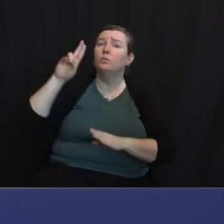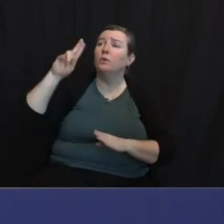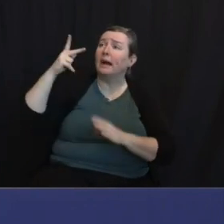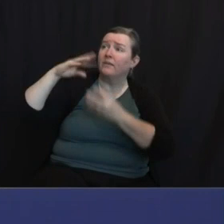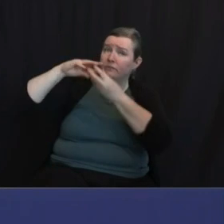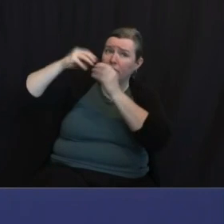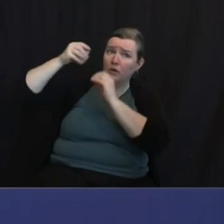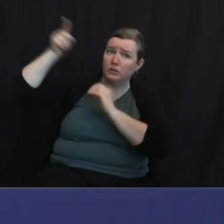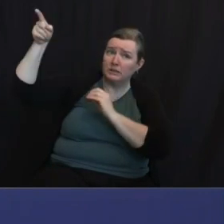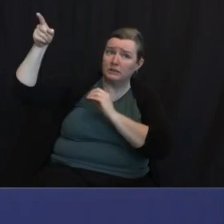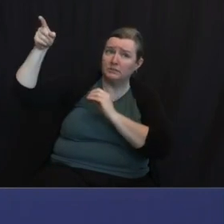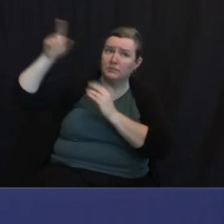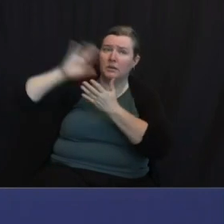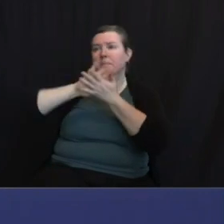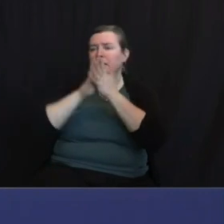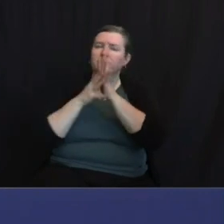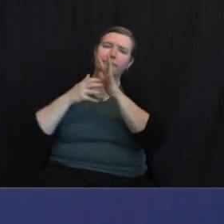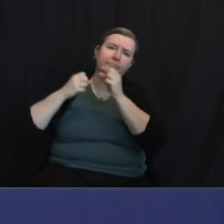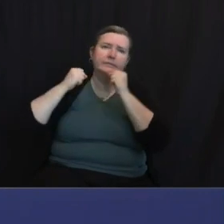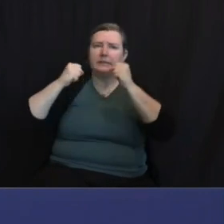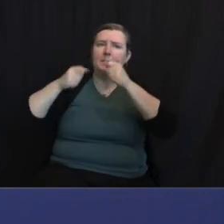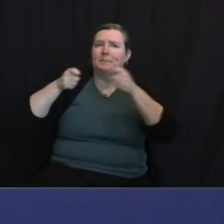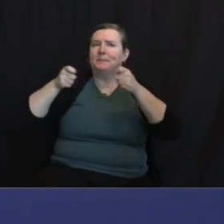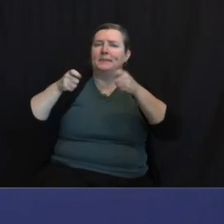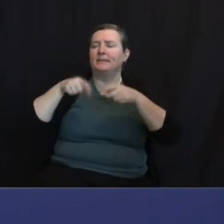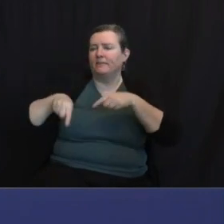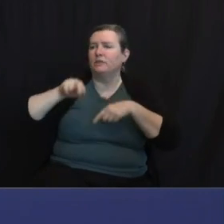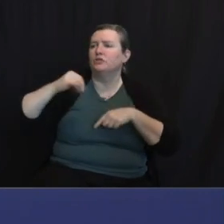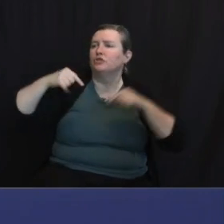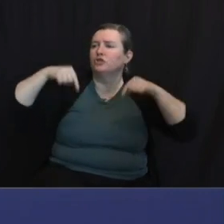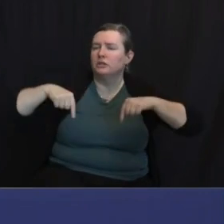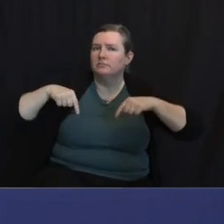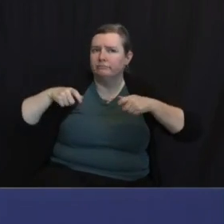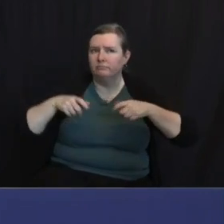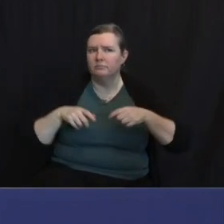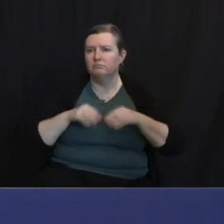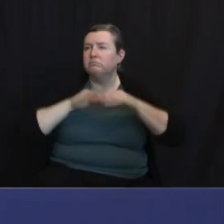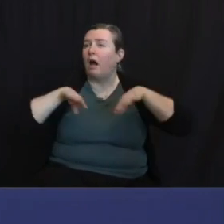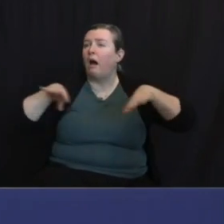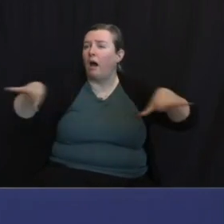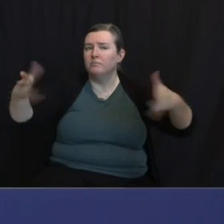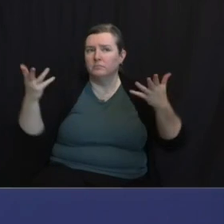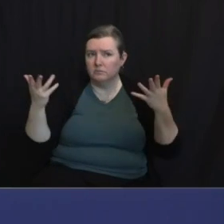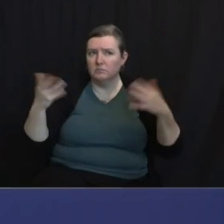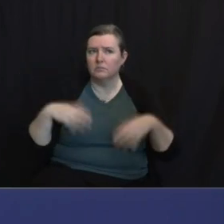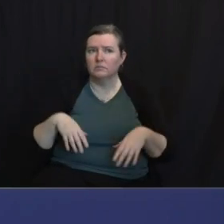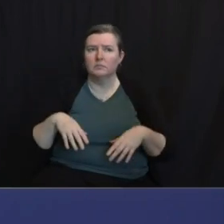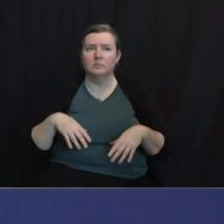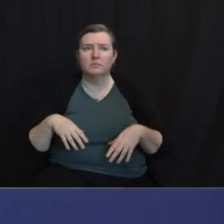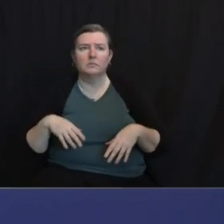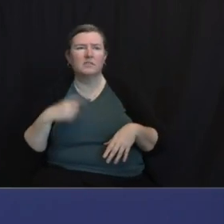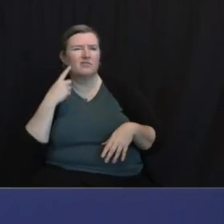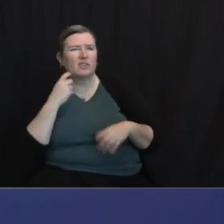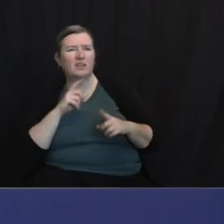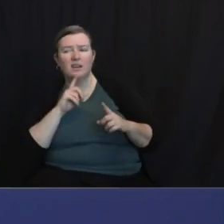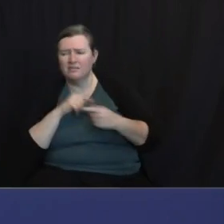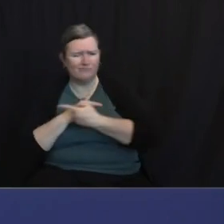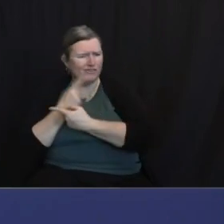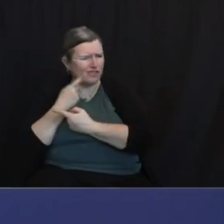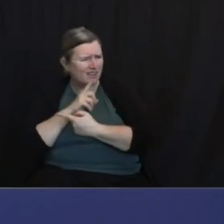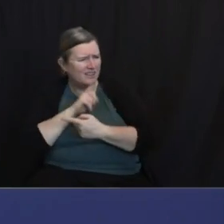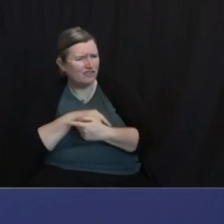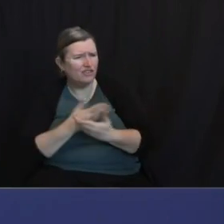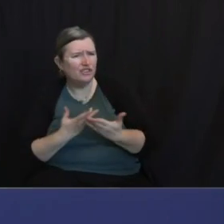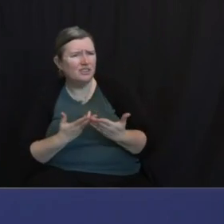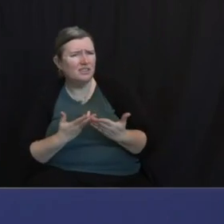source of infection in New Jersey? I think Eddie just answered that. I think the general sense is it could be the dominant variant sooner than later. Nothing new